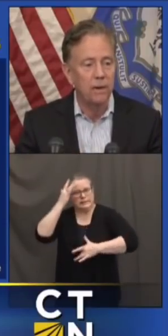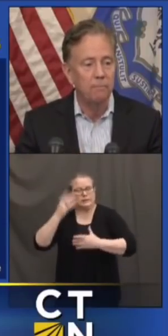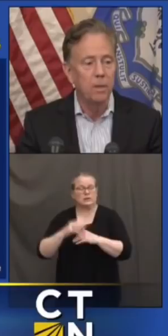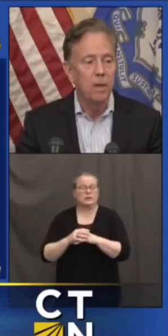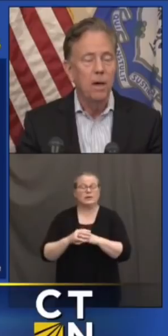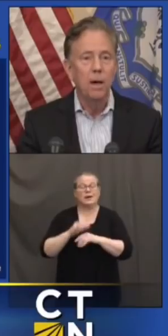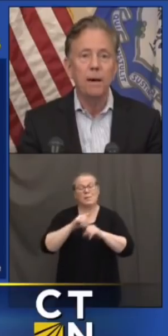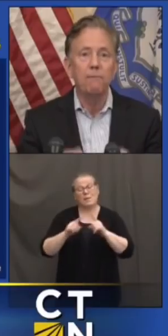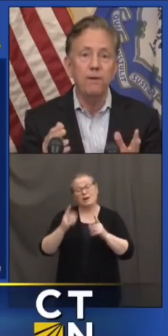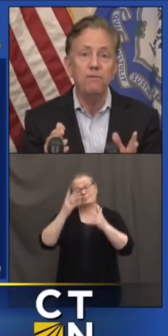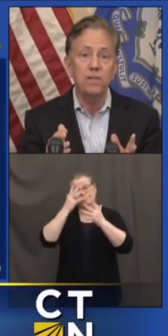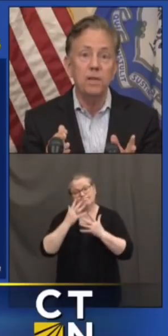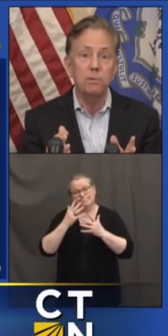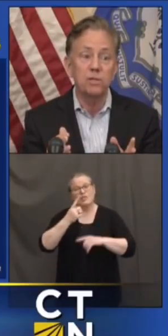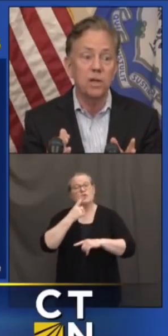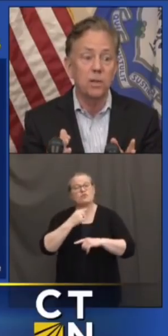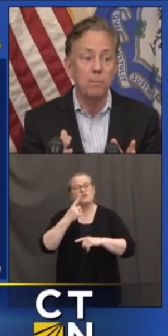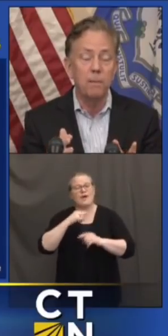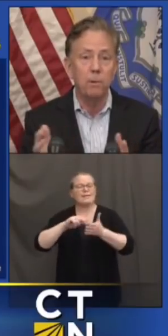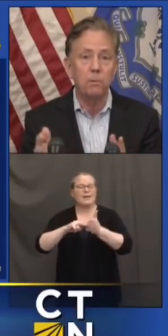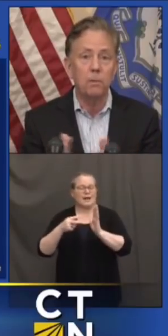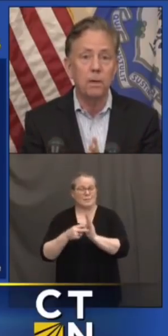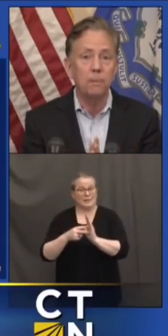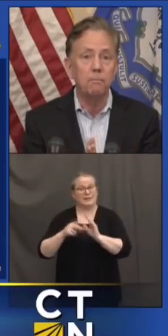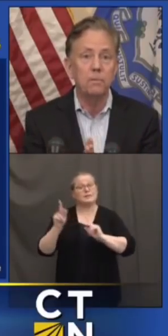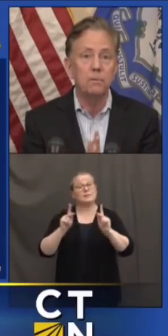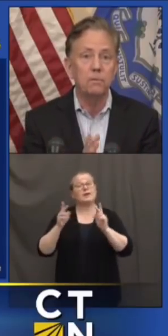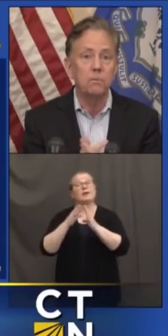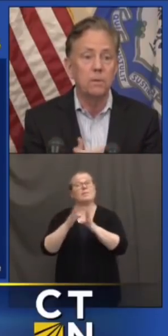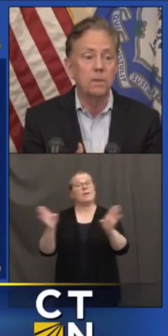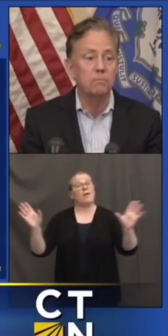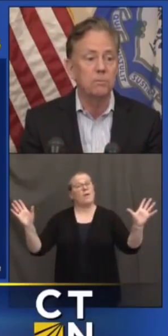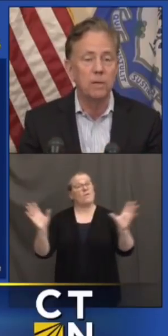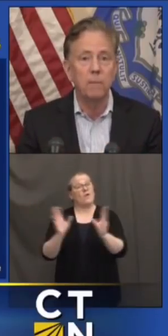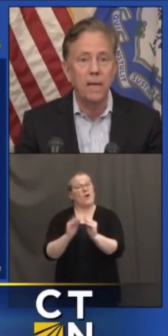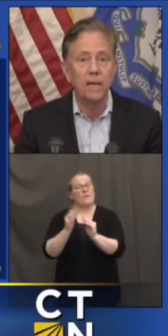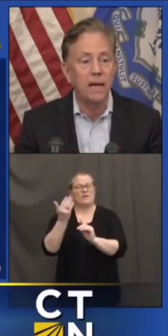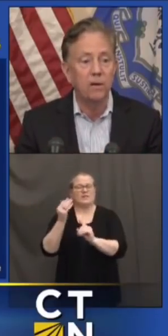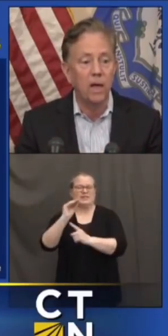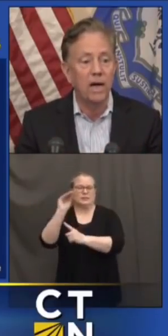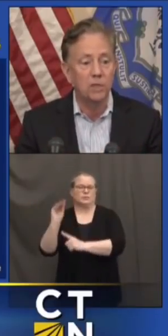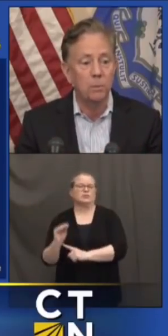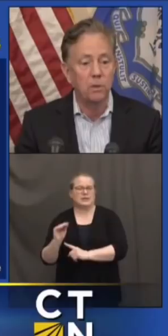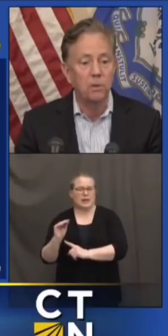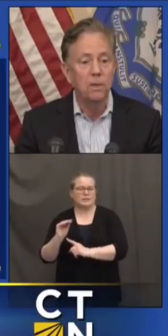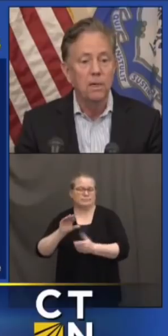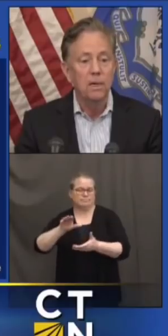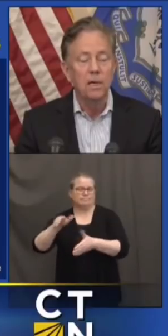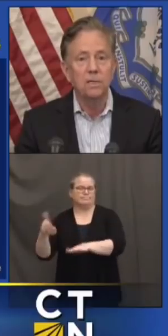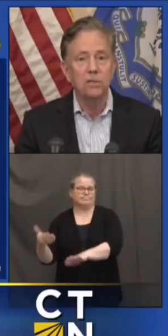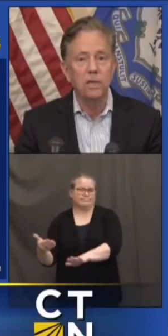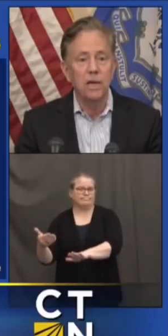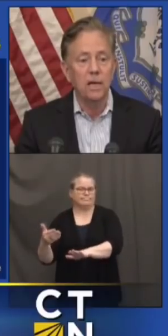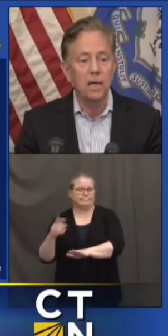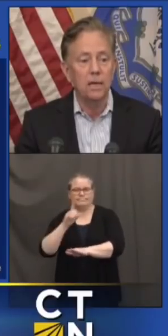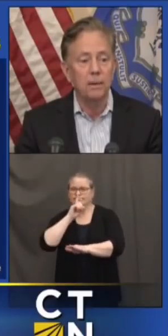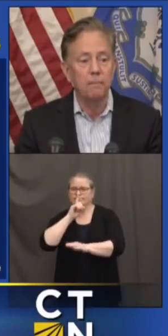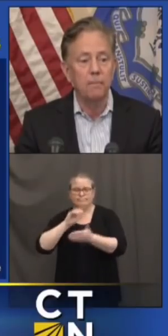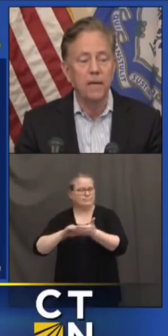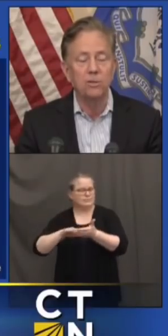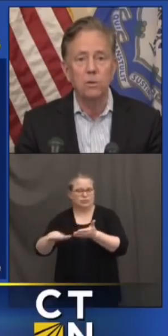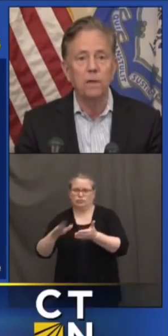tragically, about 15% of the people didn't make it out of the hospital. And